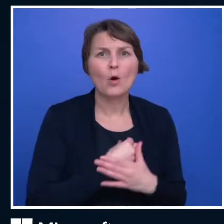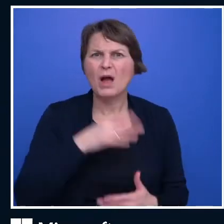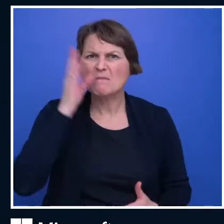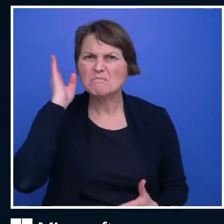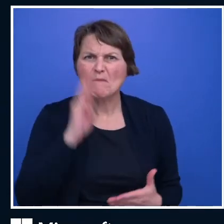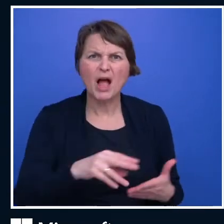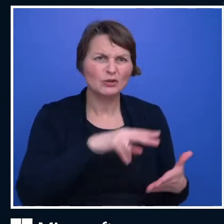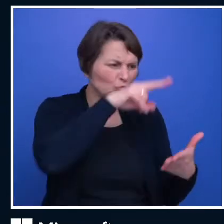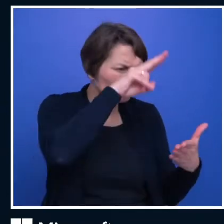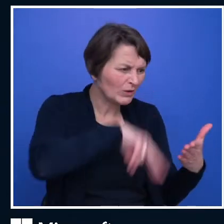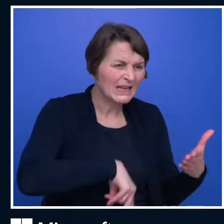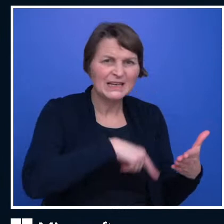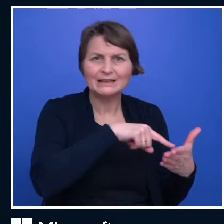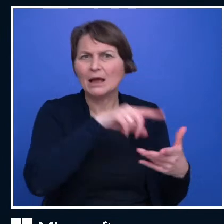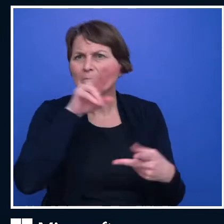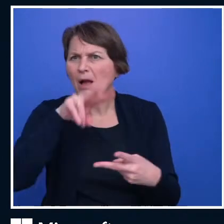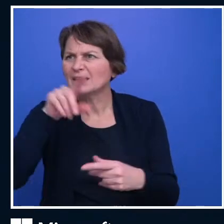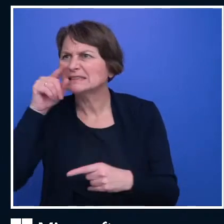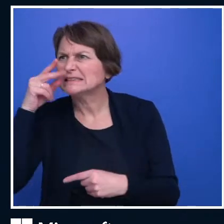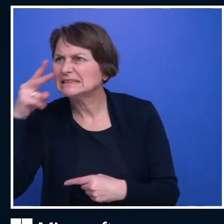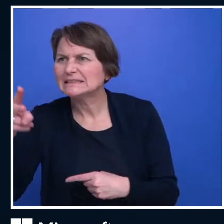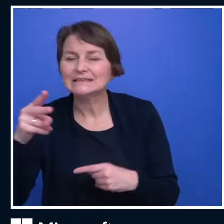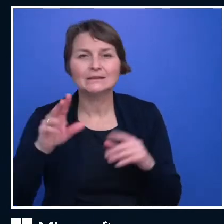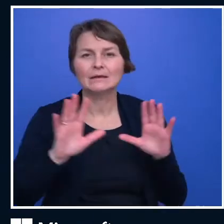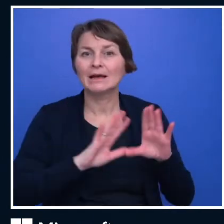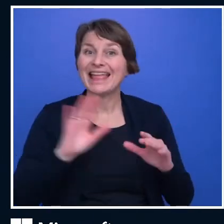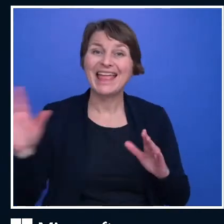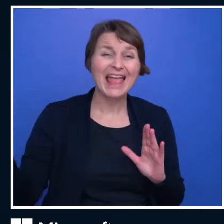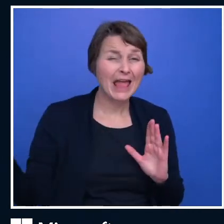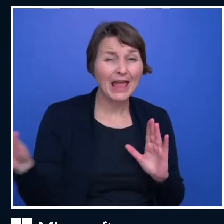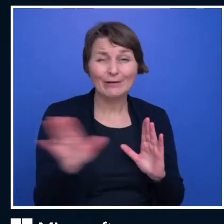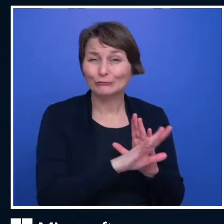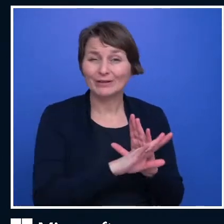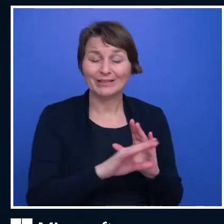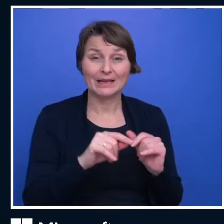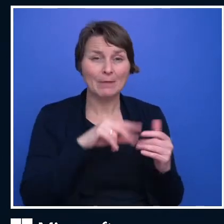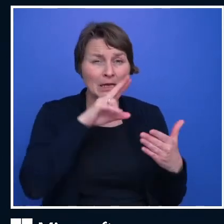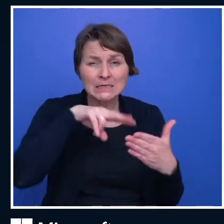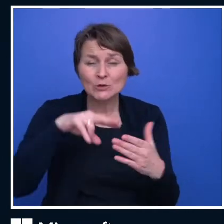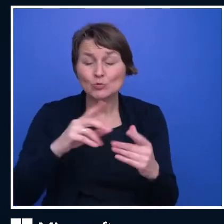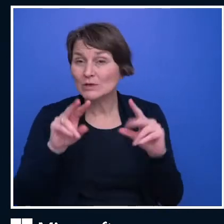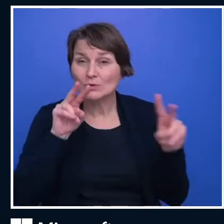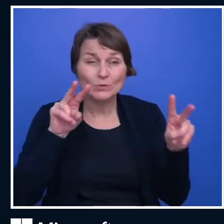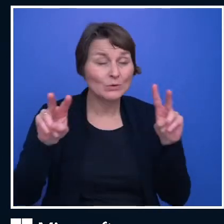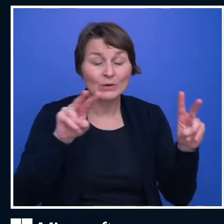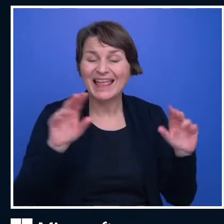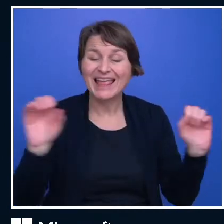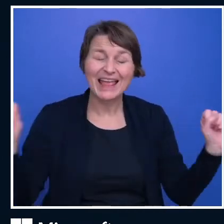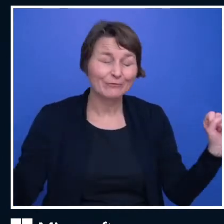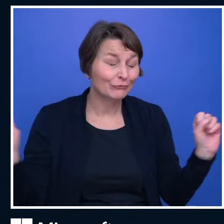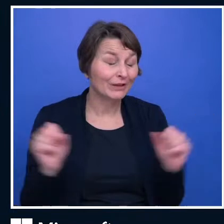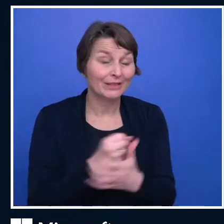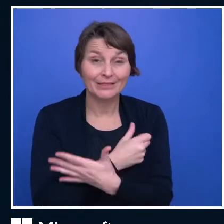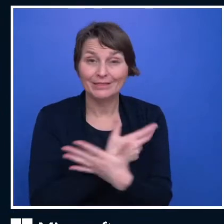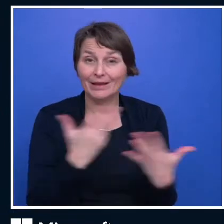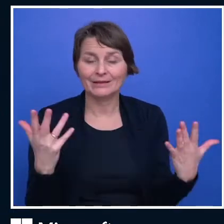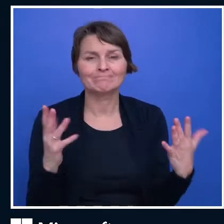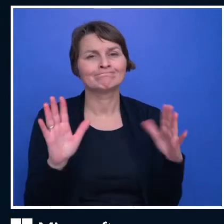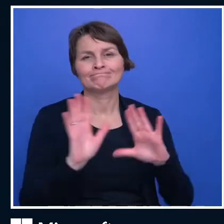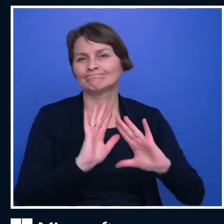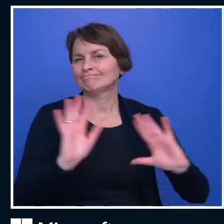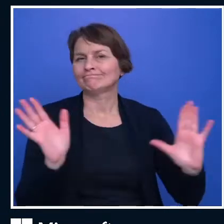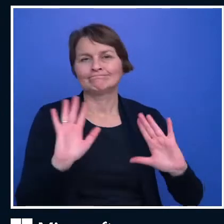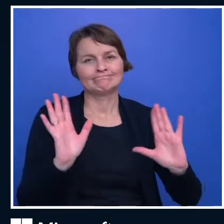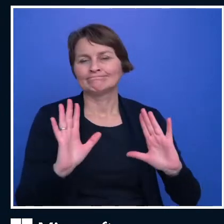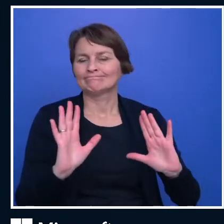behind. So it's not that you have to read every algorithm that comes out in the market or every new state of the art thing that's going in the market. It's